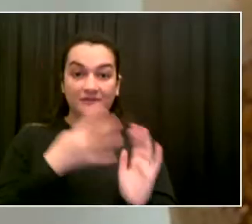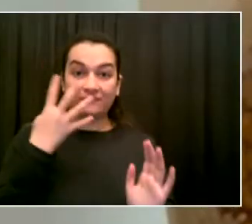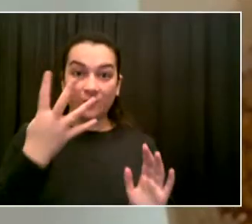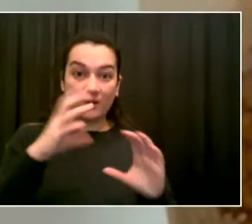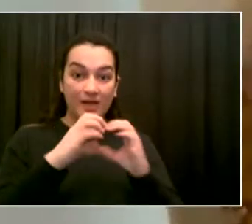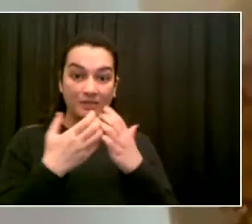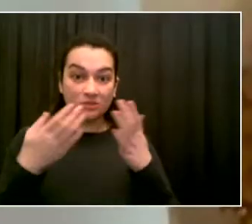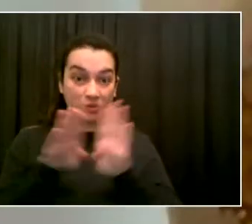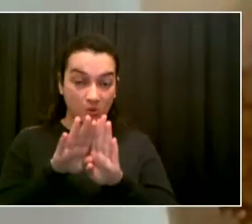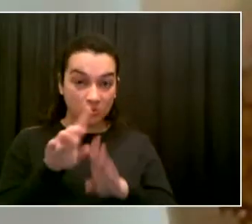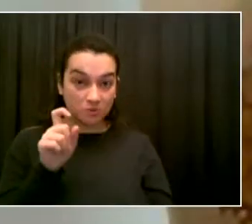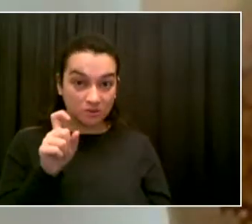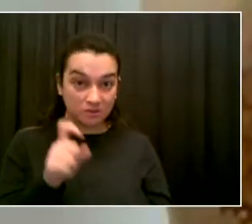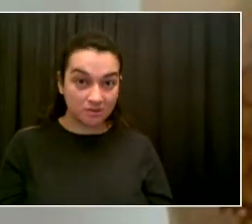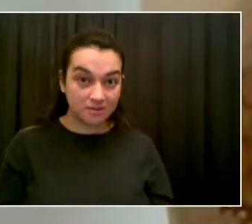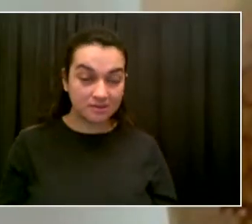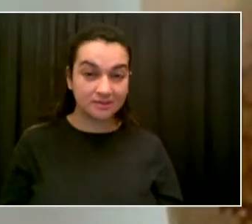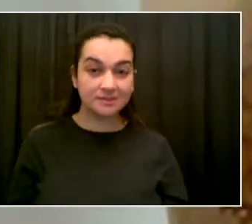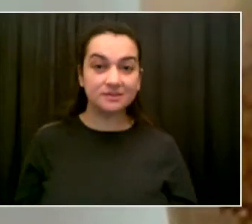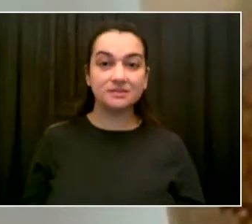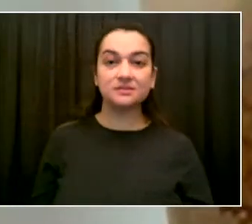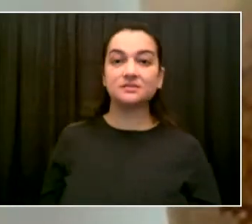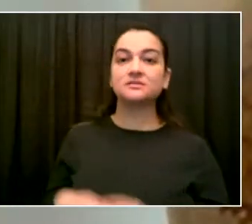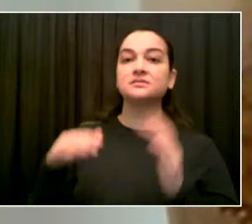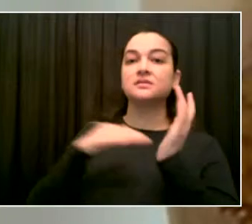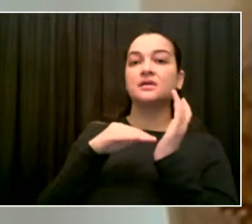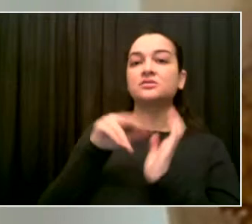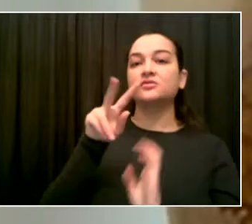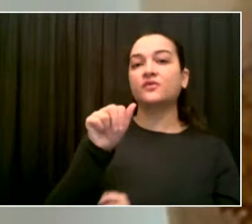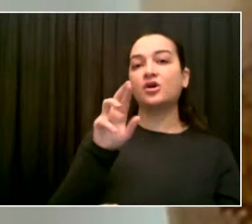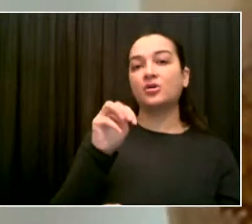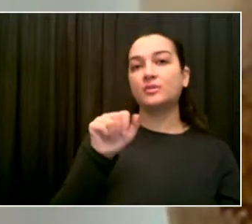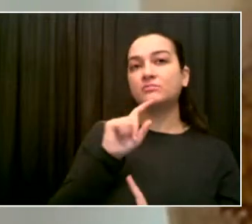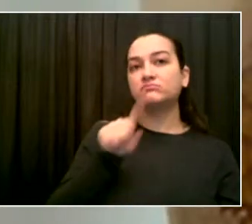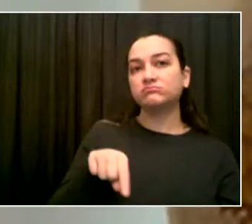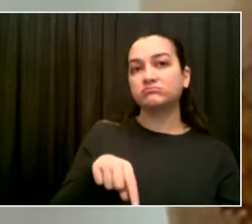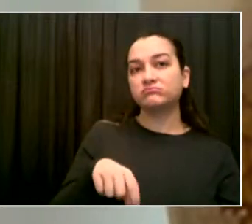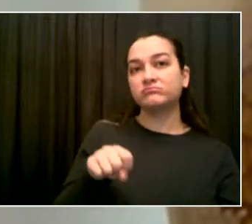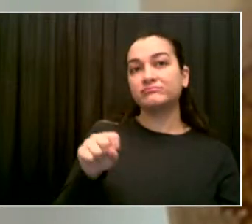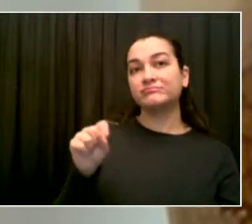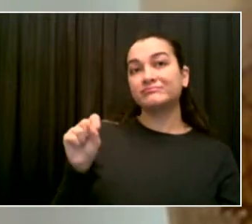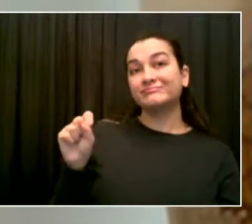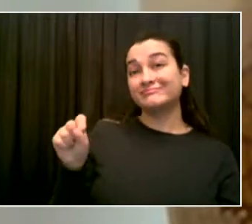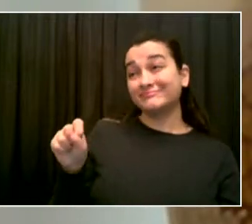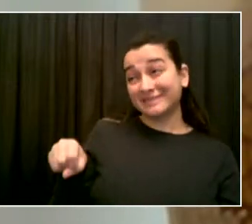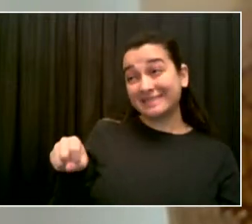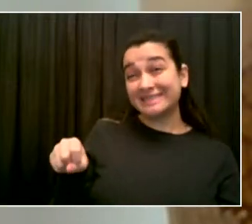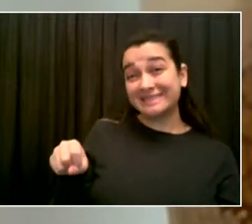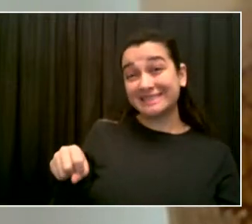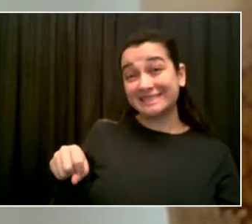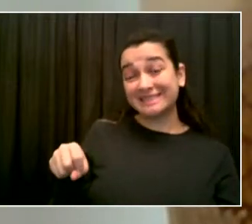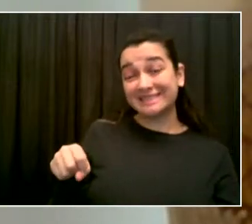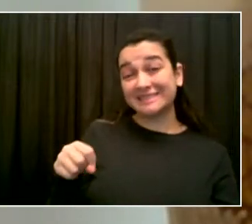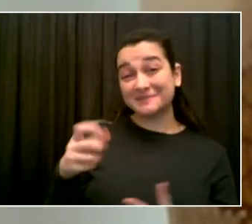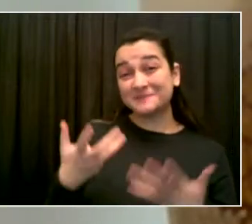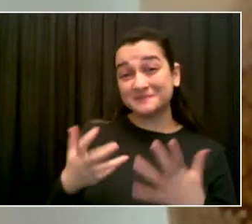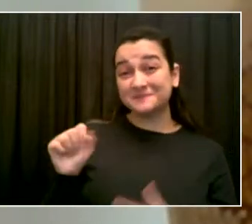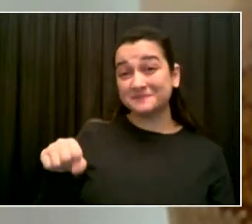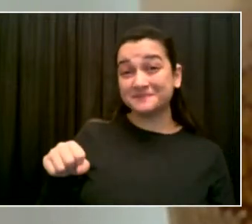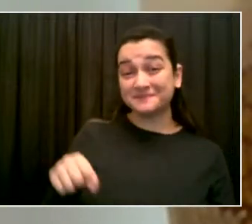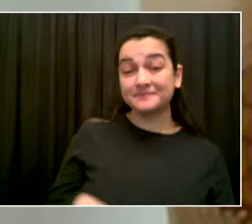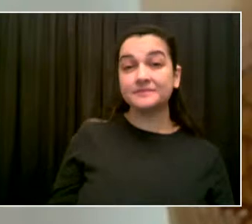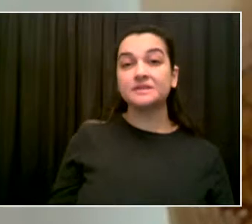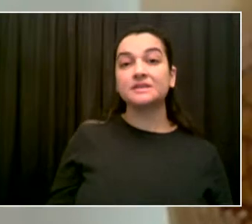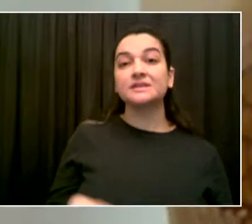Yeah, this is actually what we have as our current rule right now, is that if a person was in a shared classroom space for